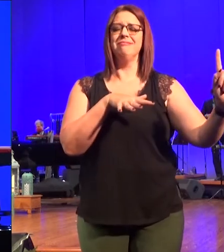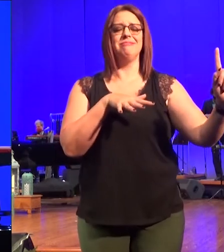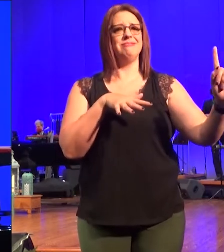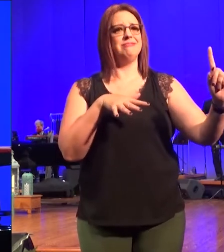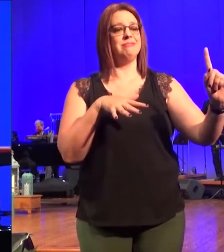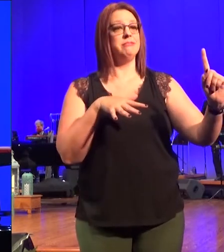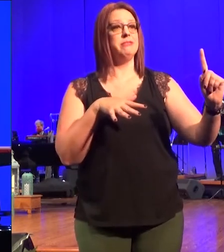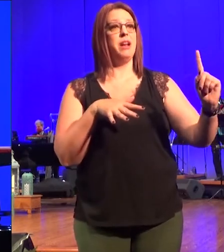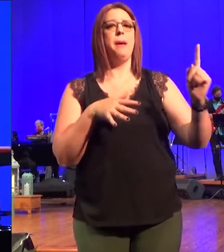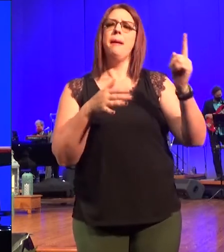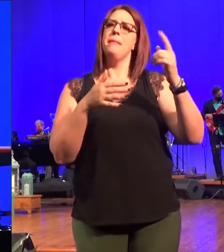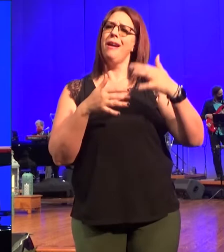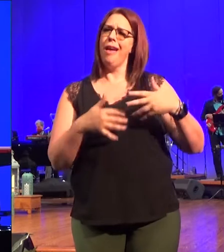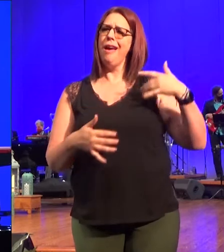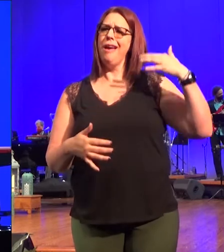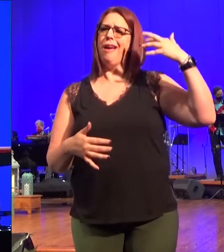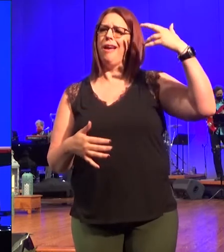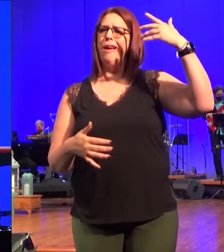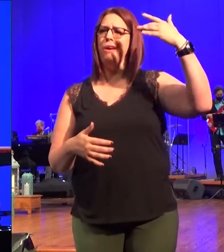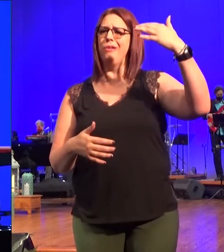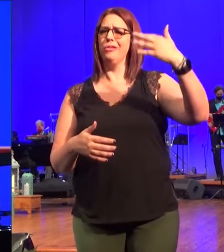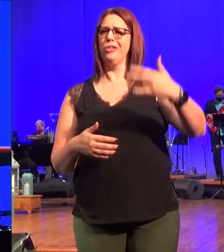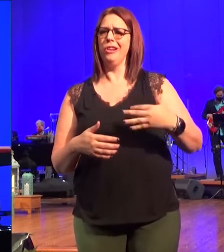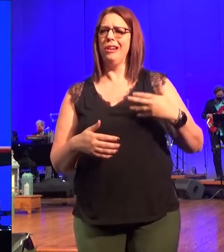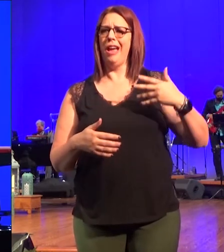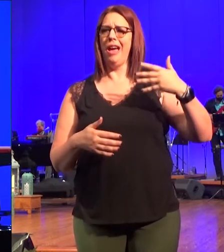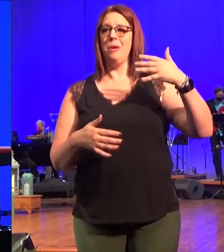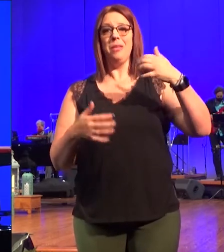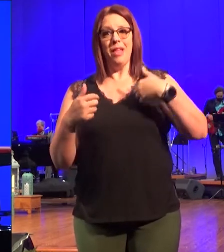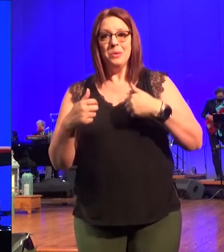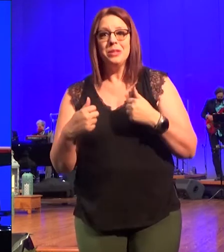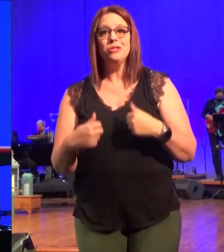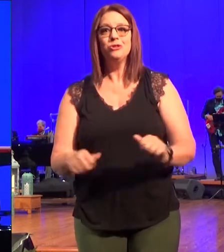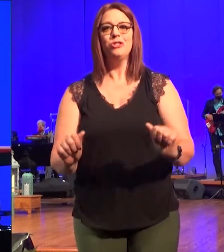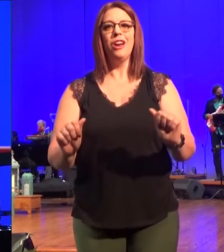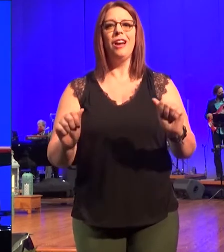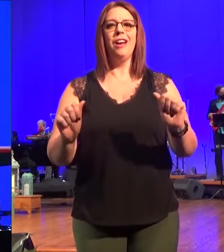And every now and then we try